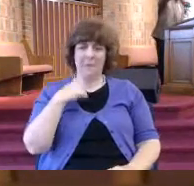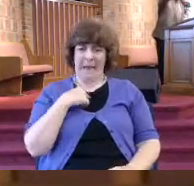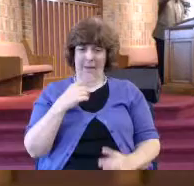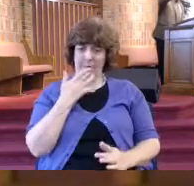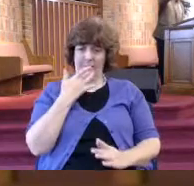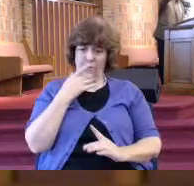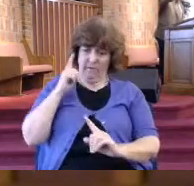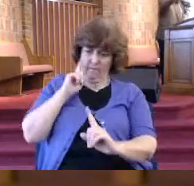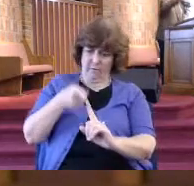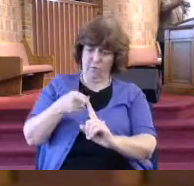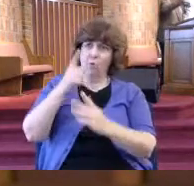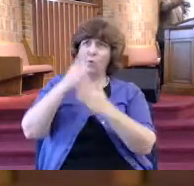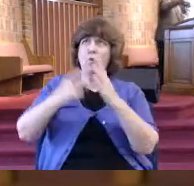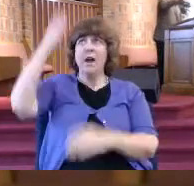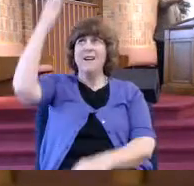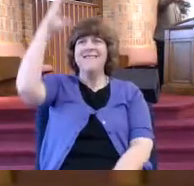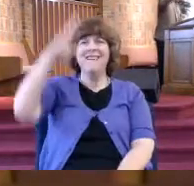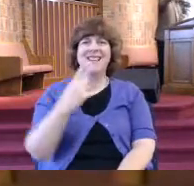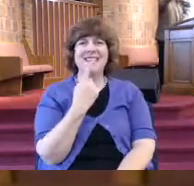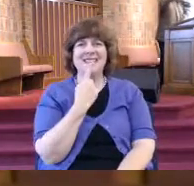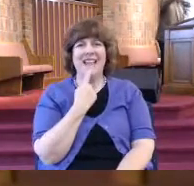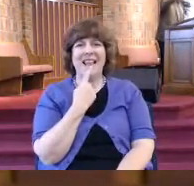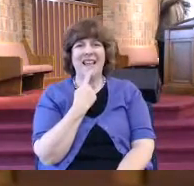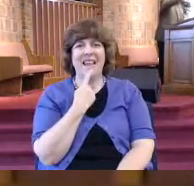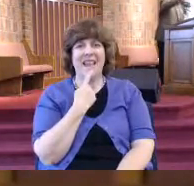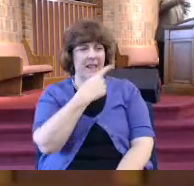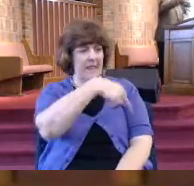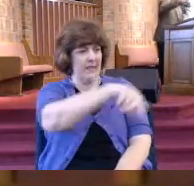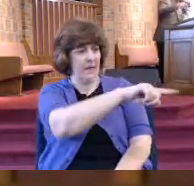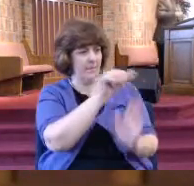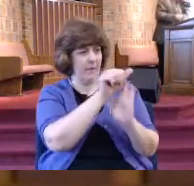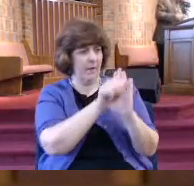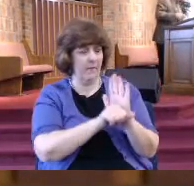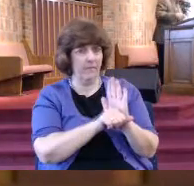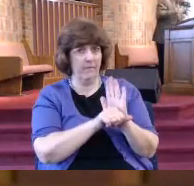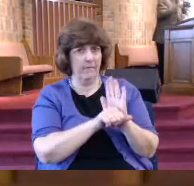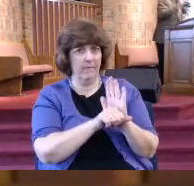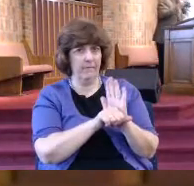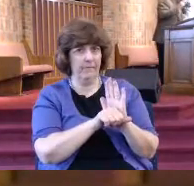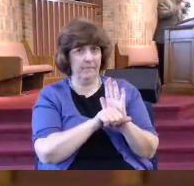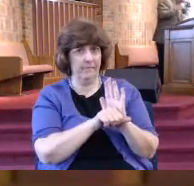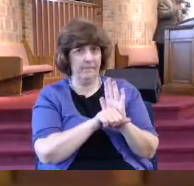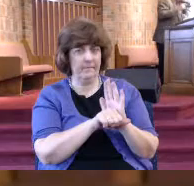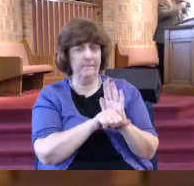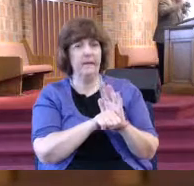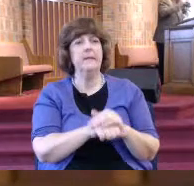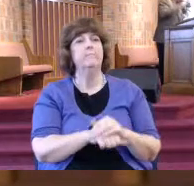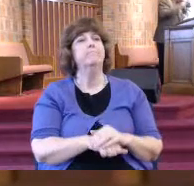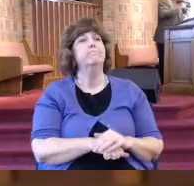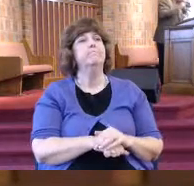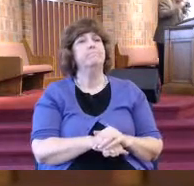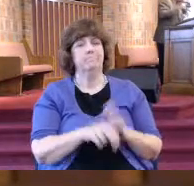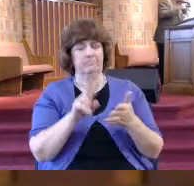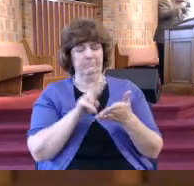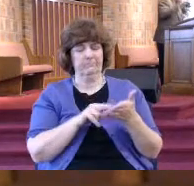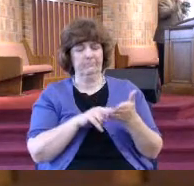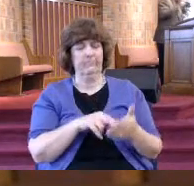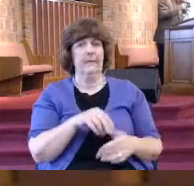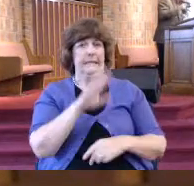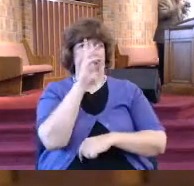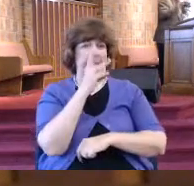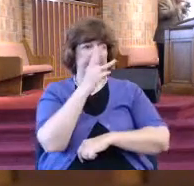to these disciples. Matthew 17, 1. After 6 days, Jesus took